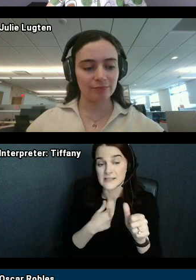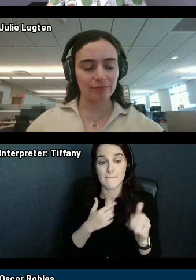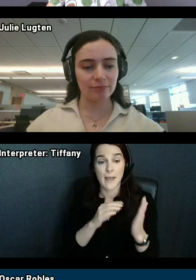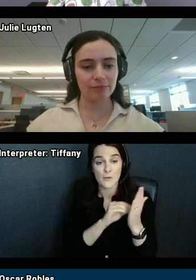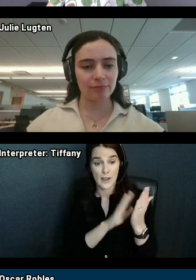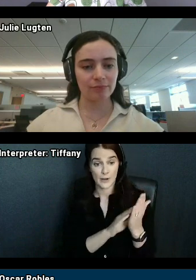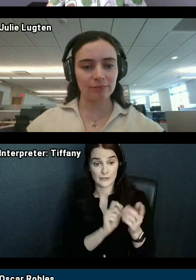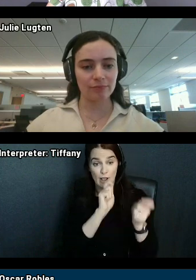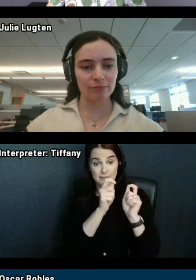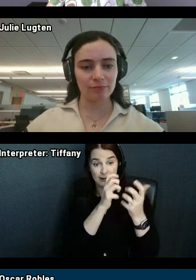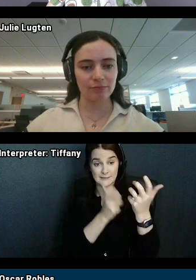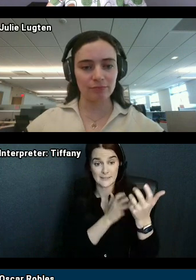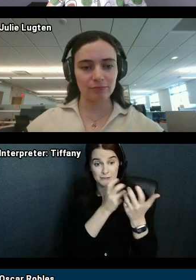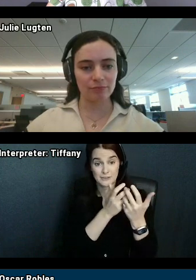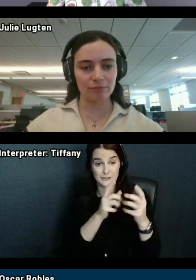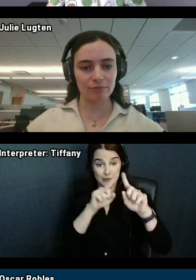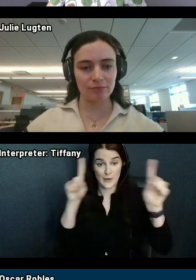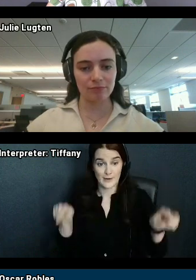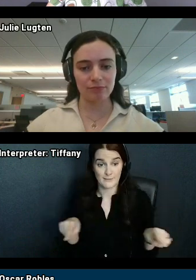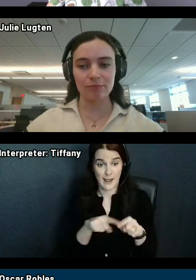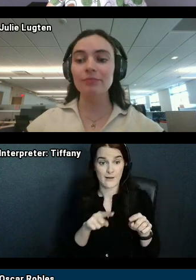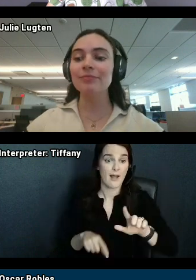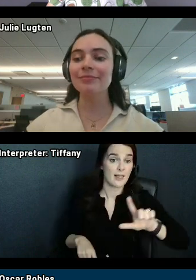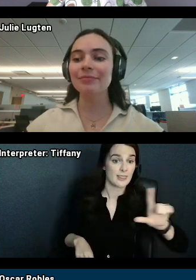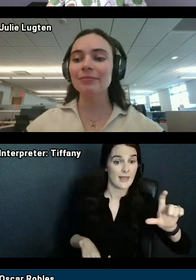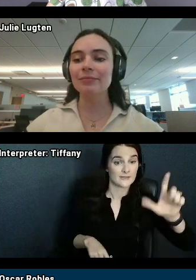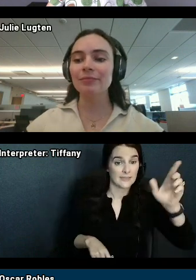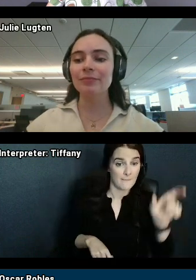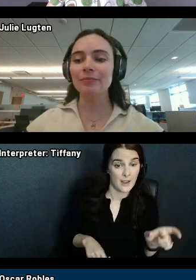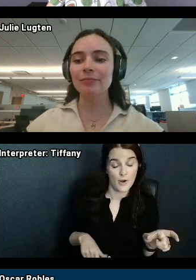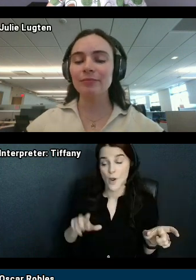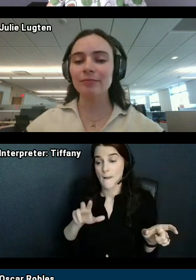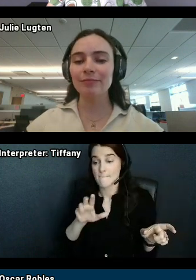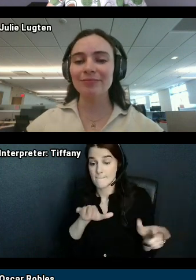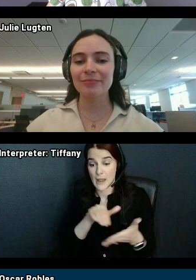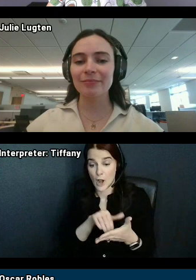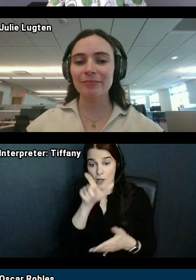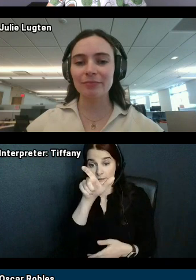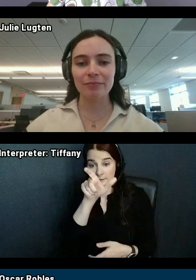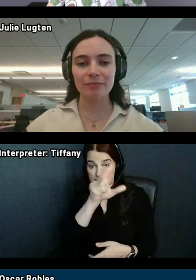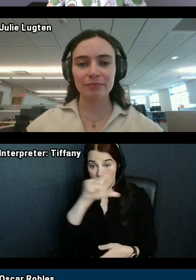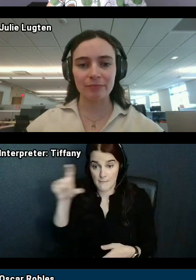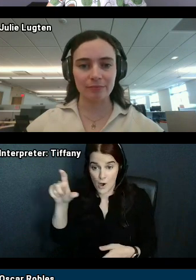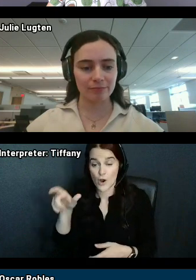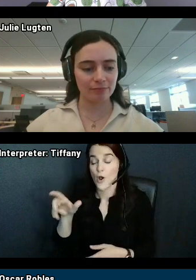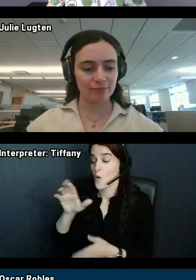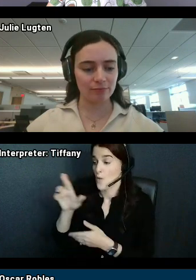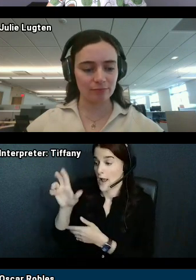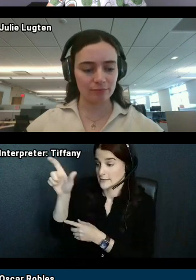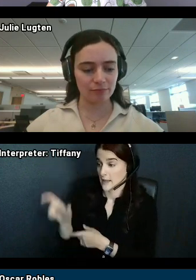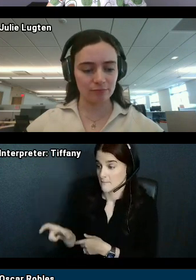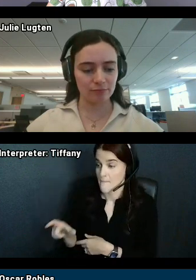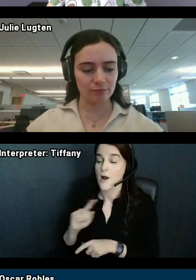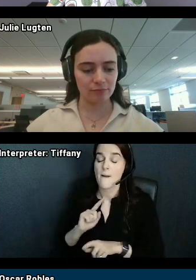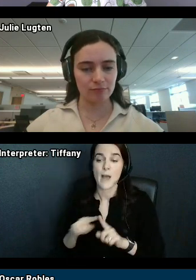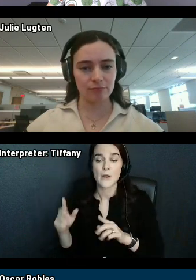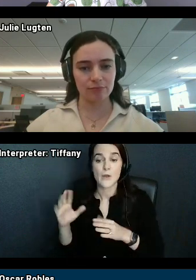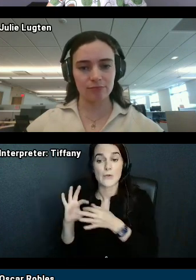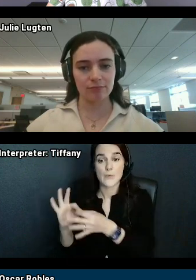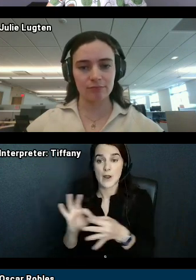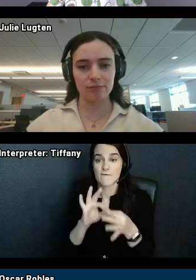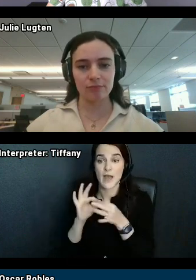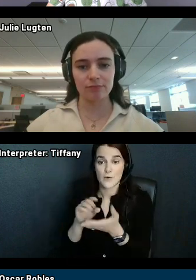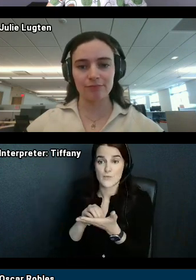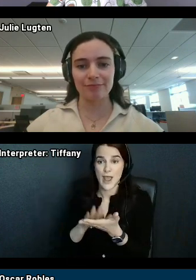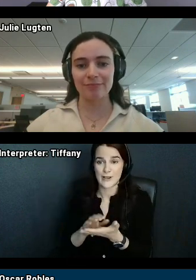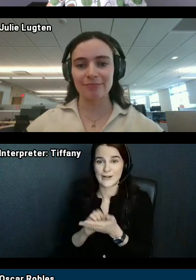right now. I can do left sidebar, middle sidebar, right sidebar, but the unified record editor will allow us to do them